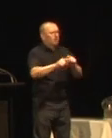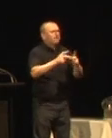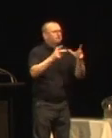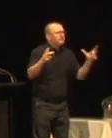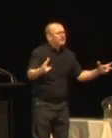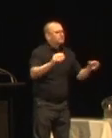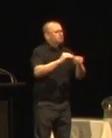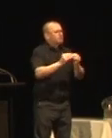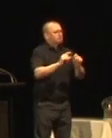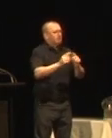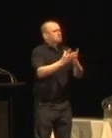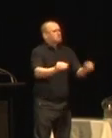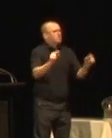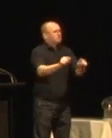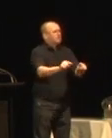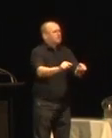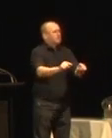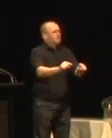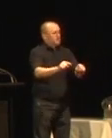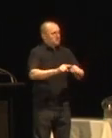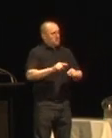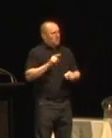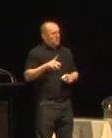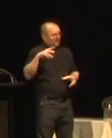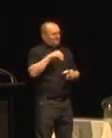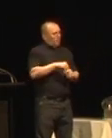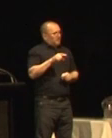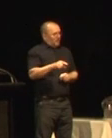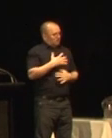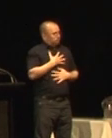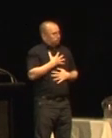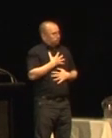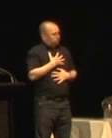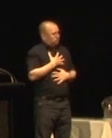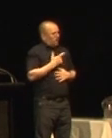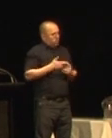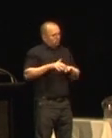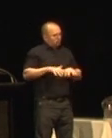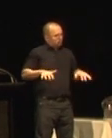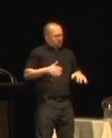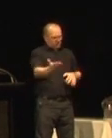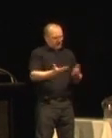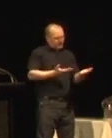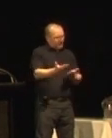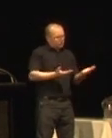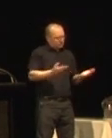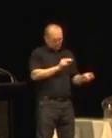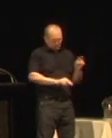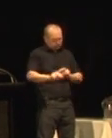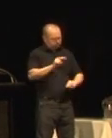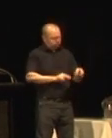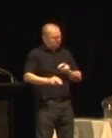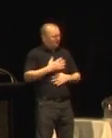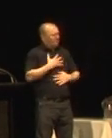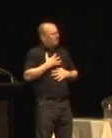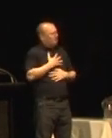amount of money? And it was a very humbling and inspiring experience to be a juror and to see these applications. But the profound